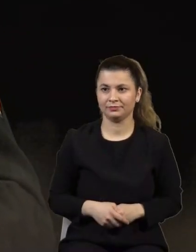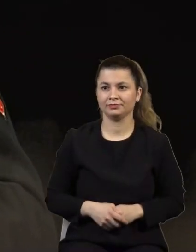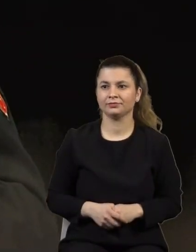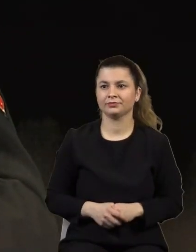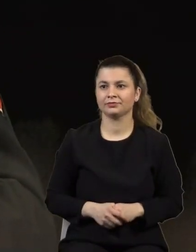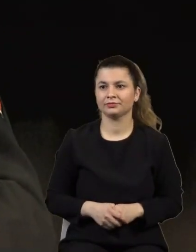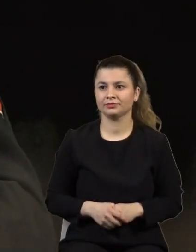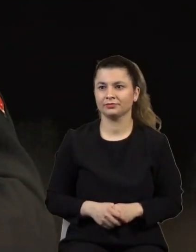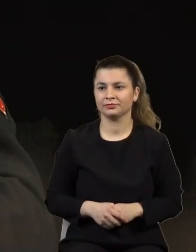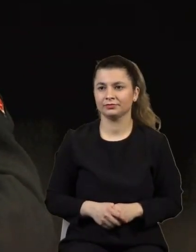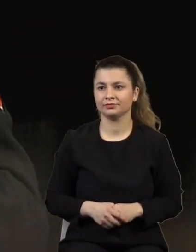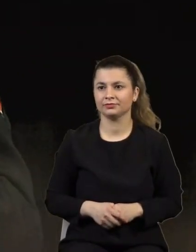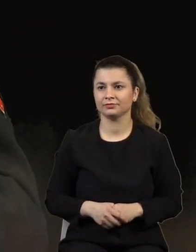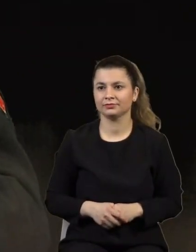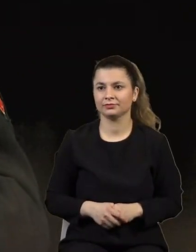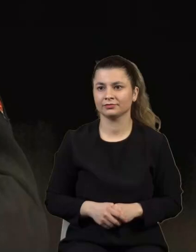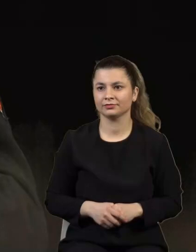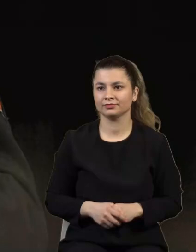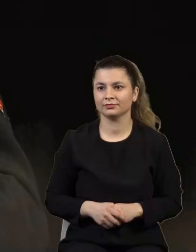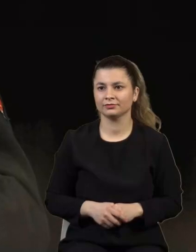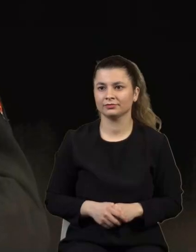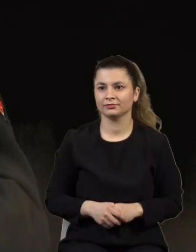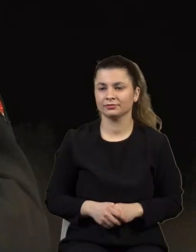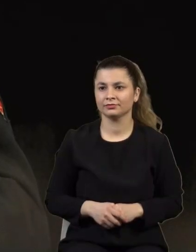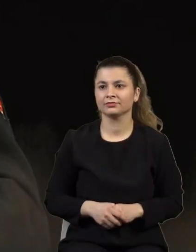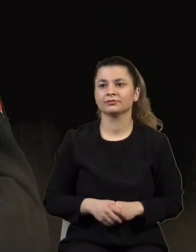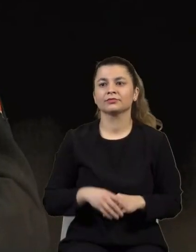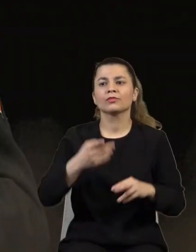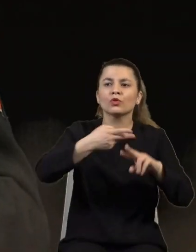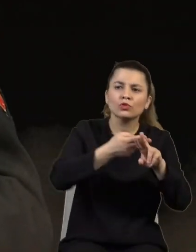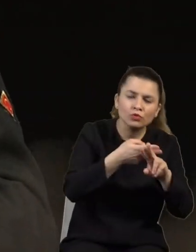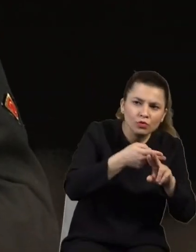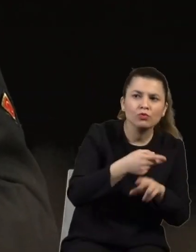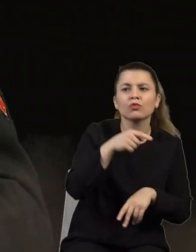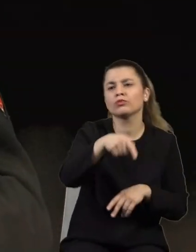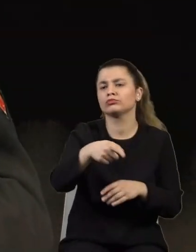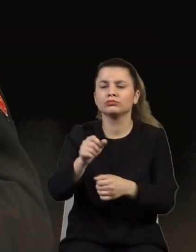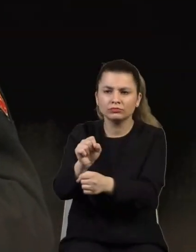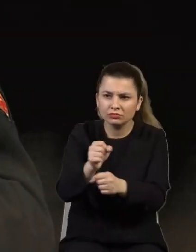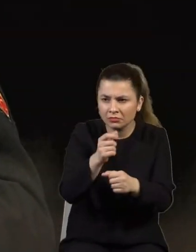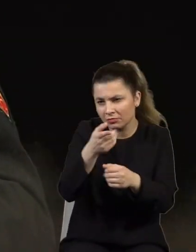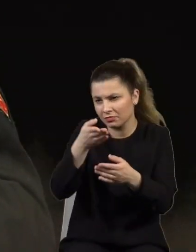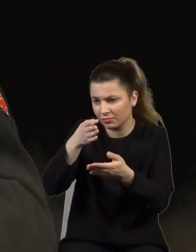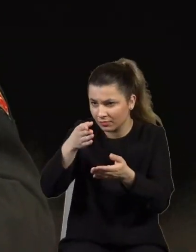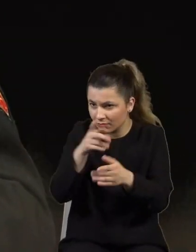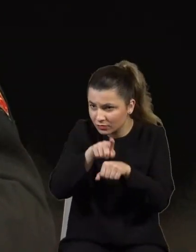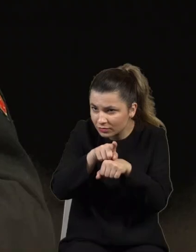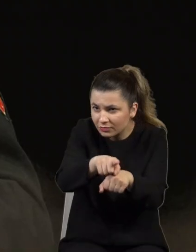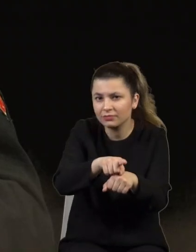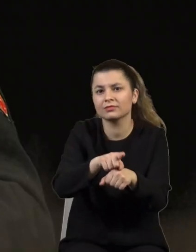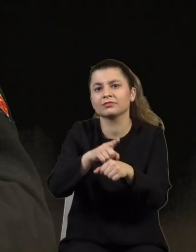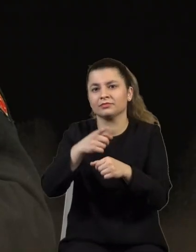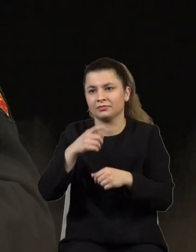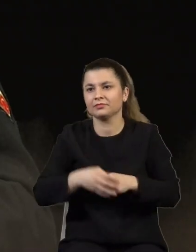food. Remember the 1,300 kilometers, which means enormous amount of troops that continuously flow from one point